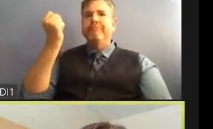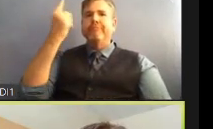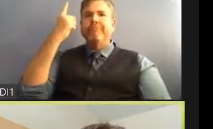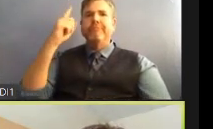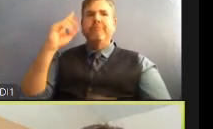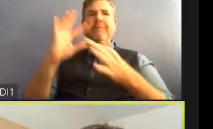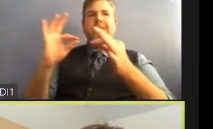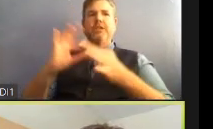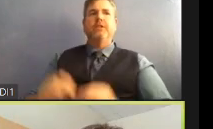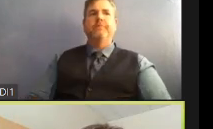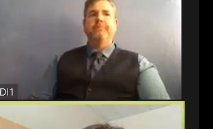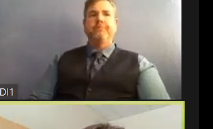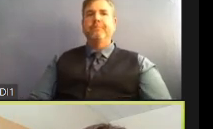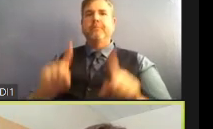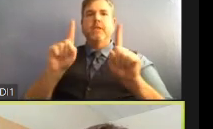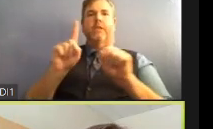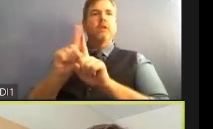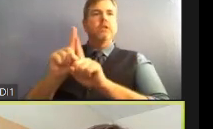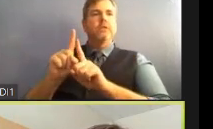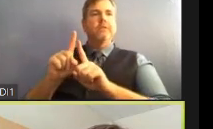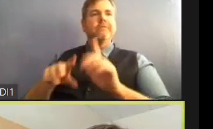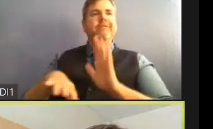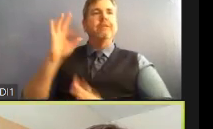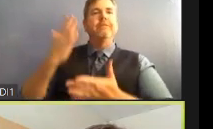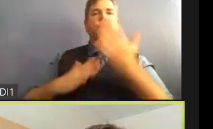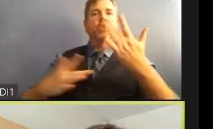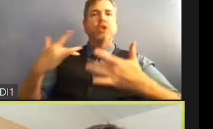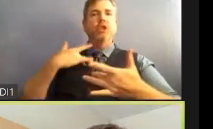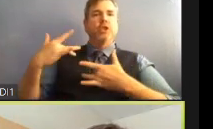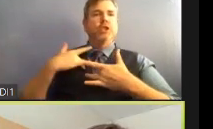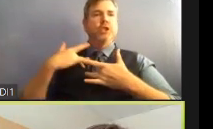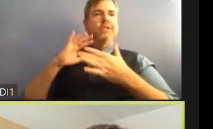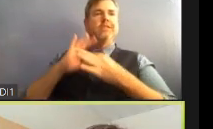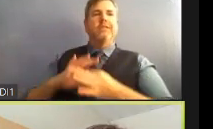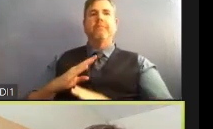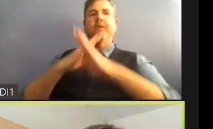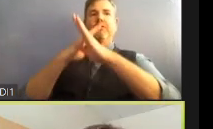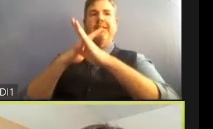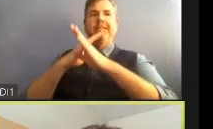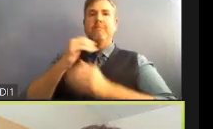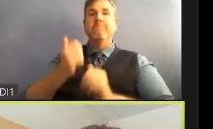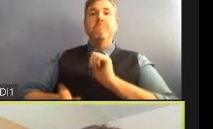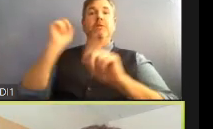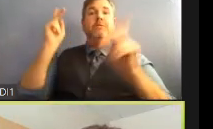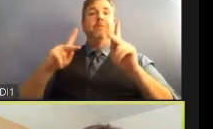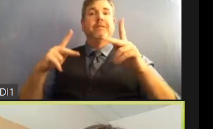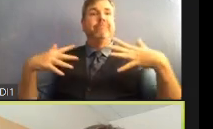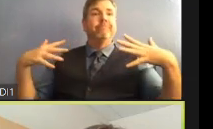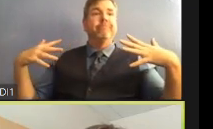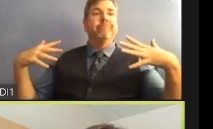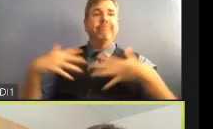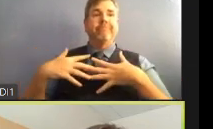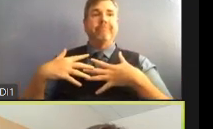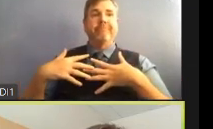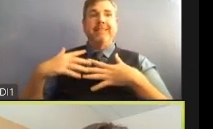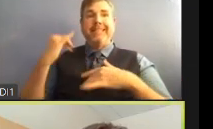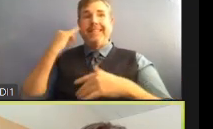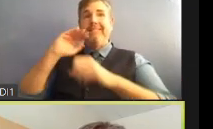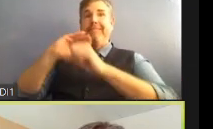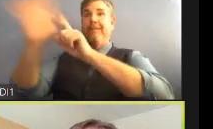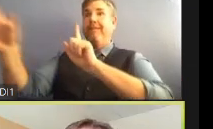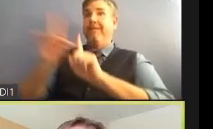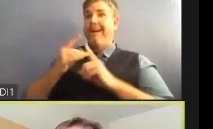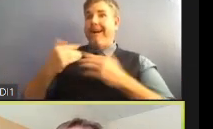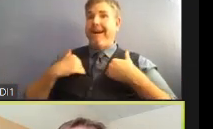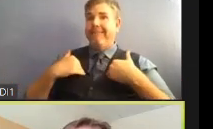testing. 18% feared missing work if they're positive, 15% fear immigration status issues,